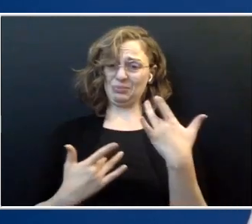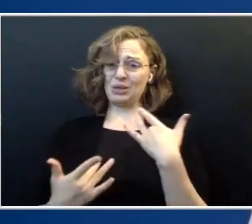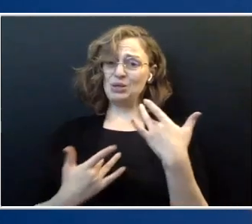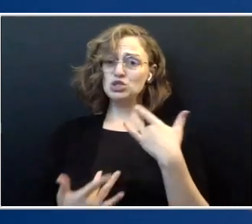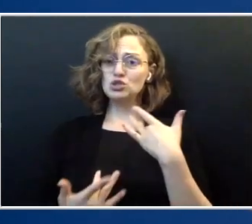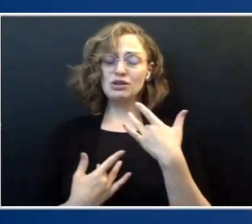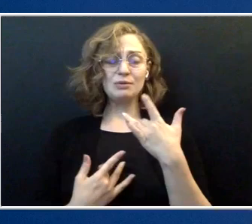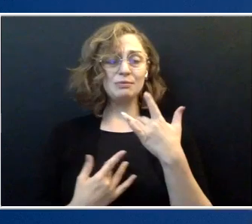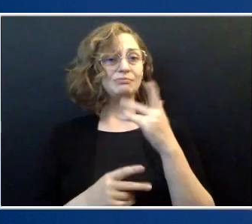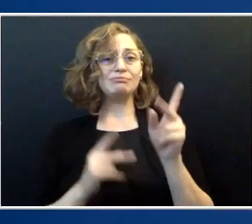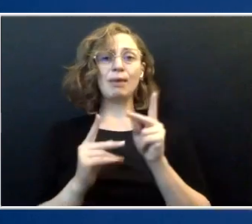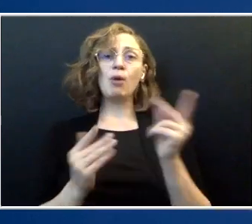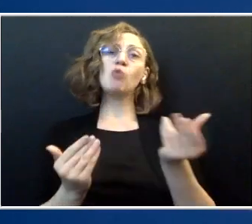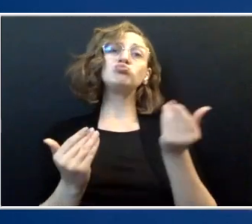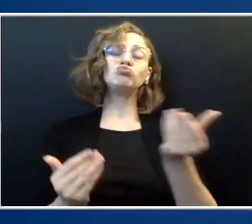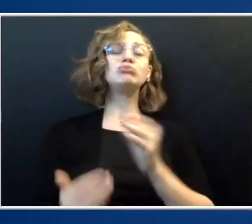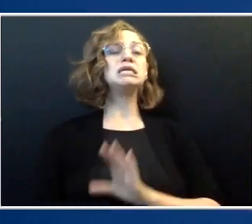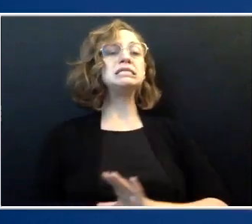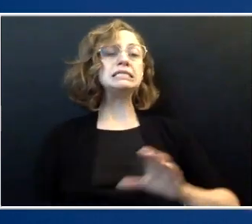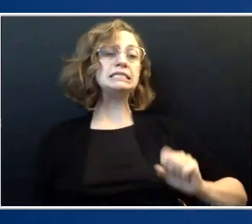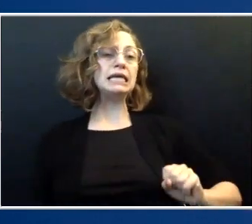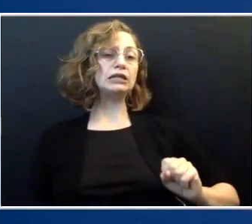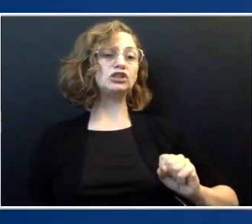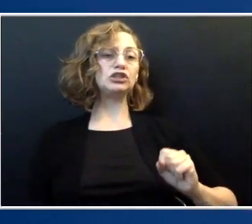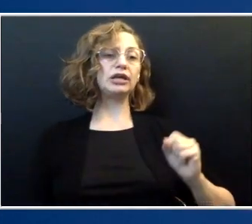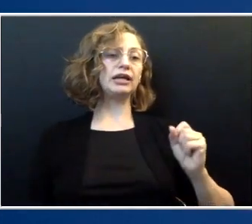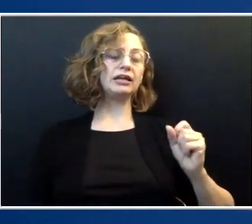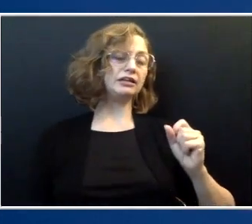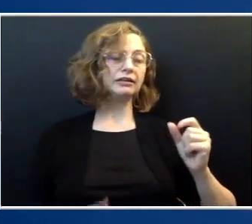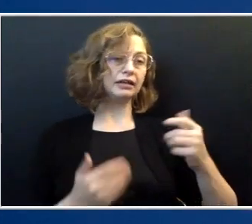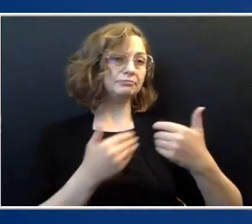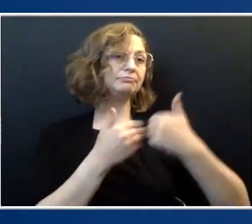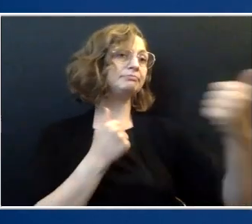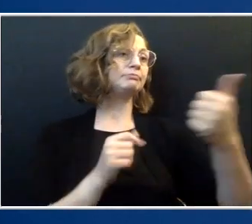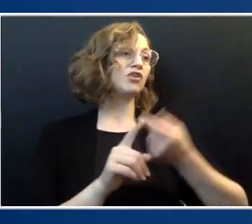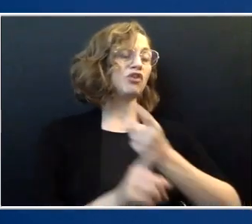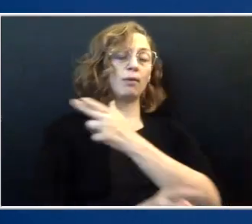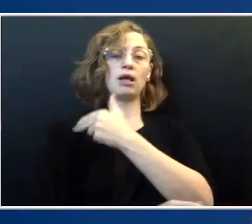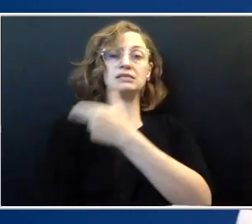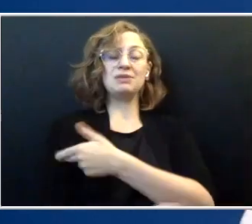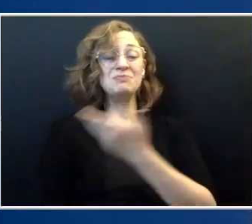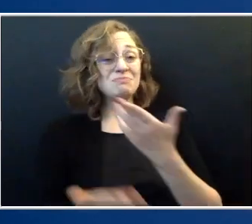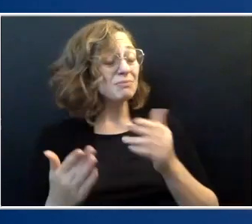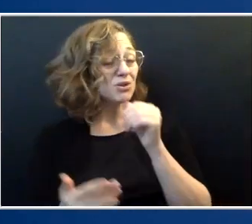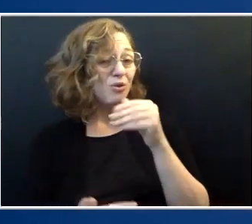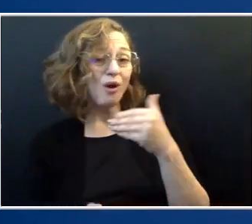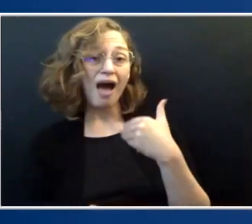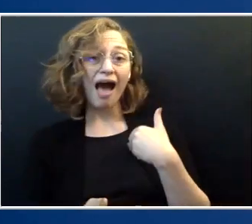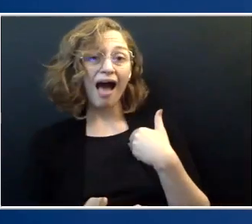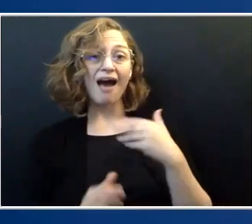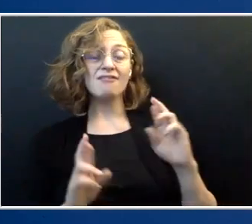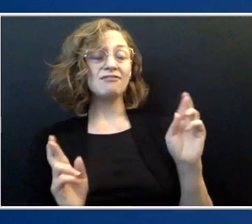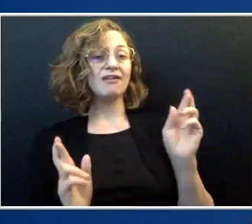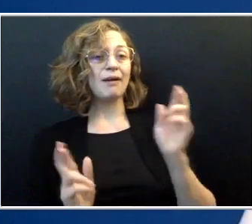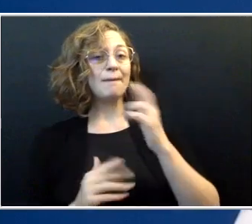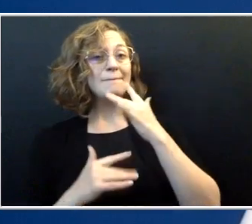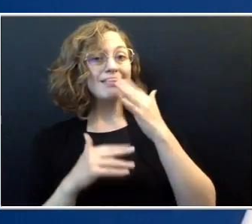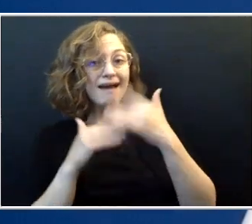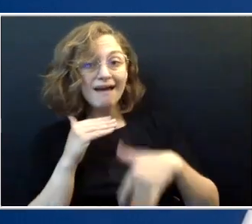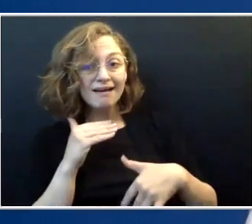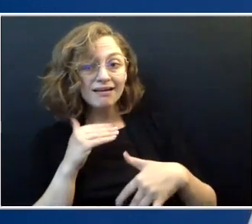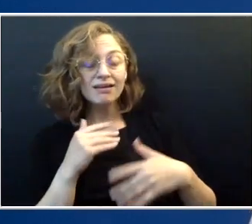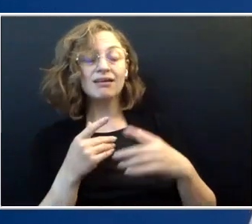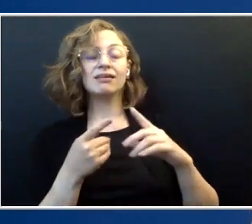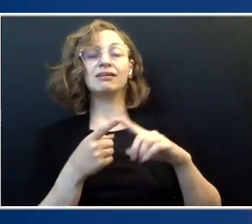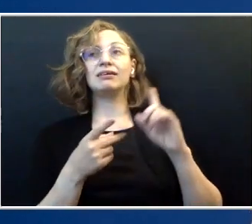don't have at the ready the blood that you would need, the extra specialties that you would need in the event that you got into